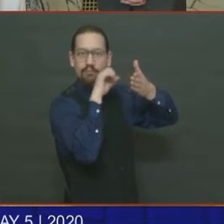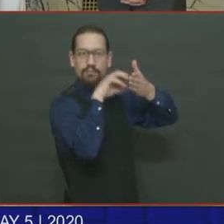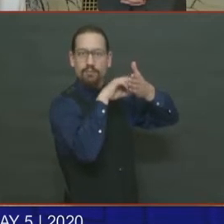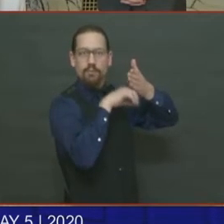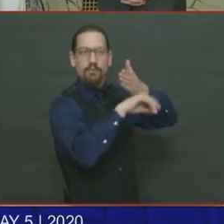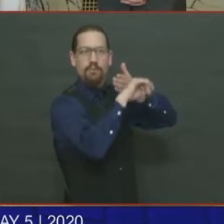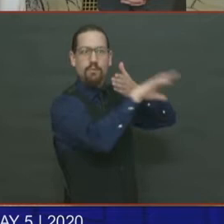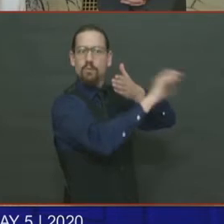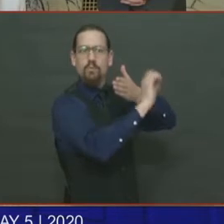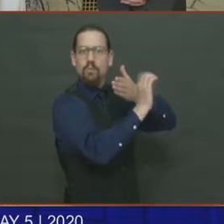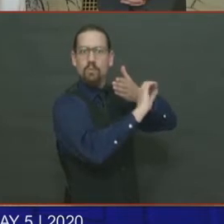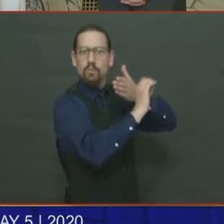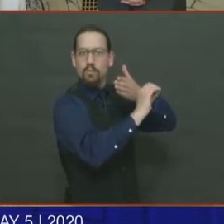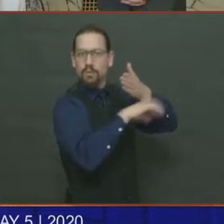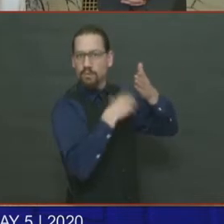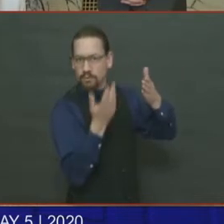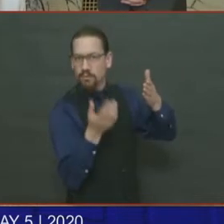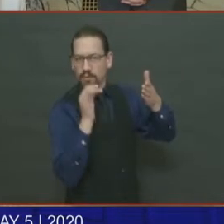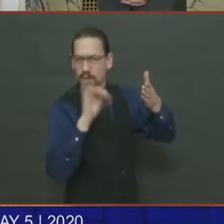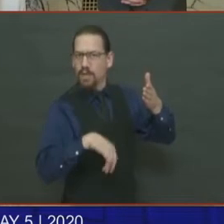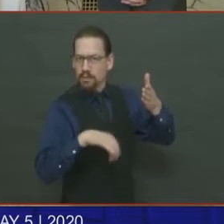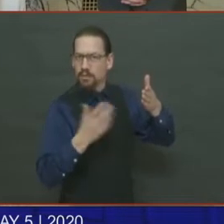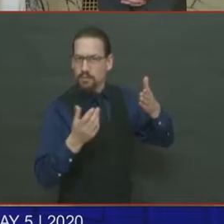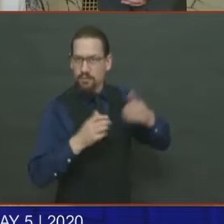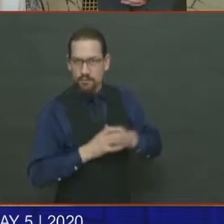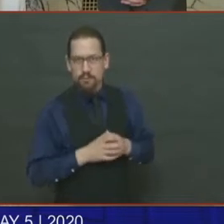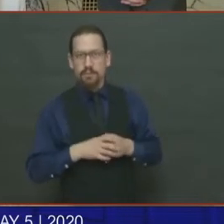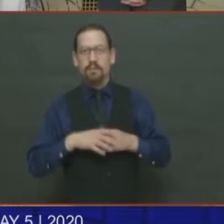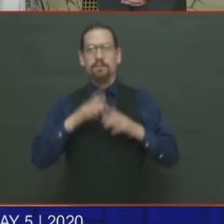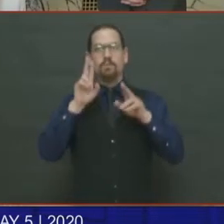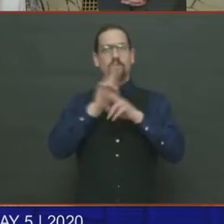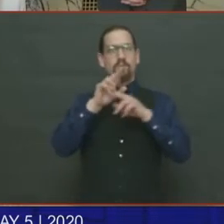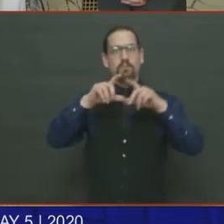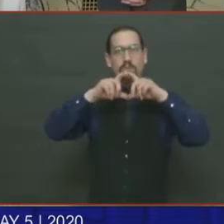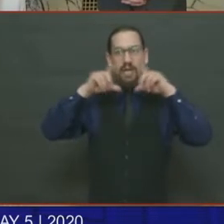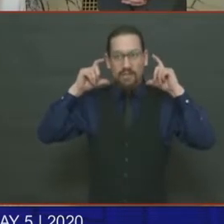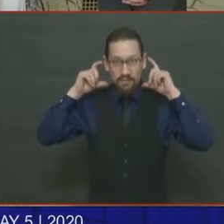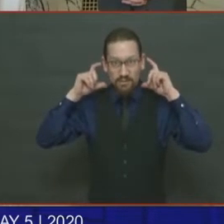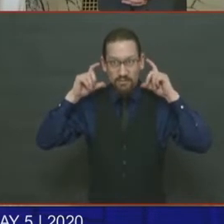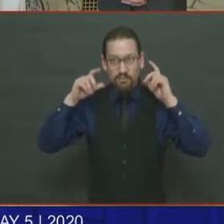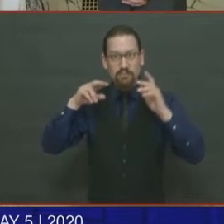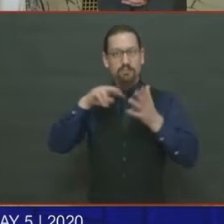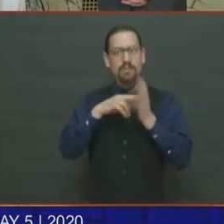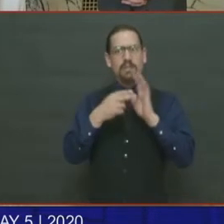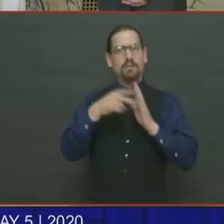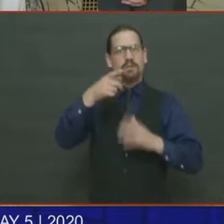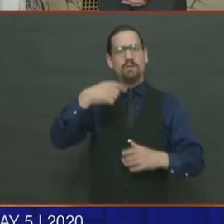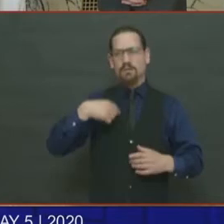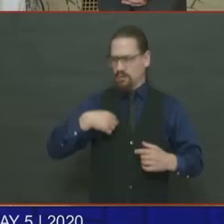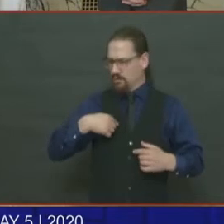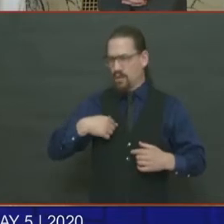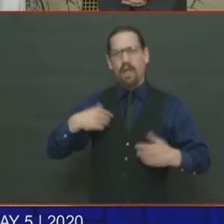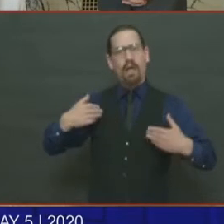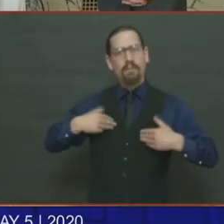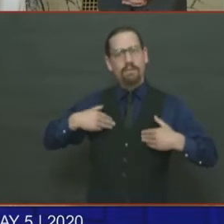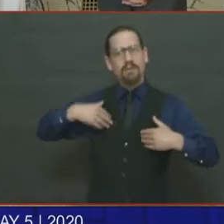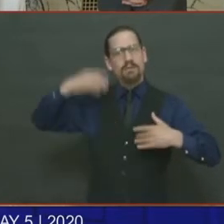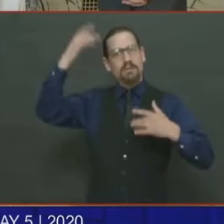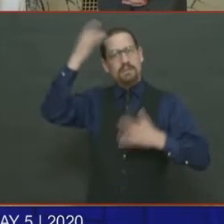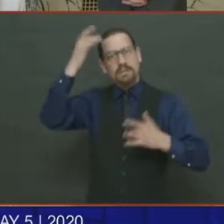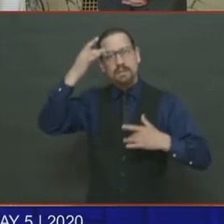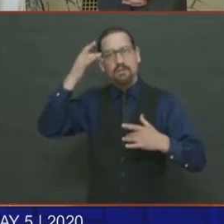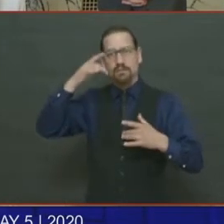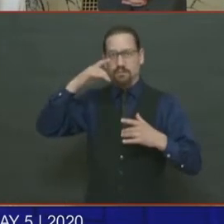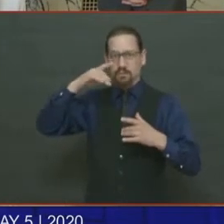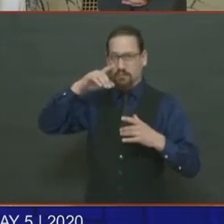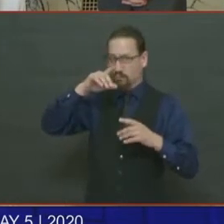do not mean that if you have symptoms, you can go out into the public. That is not changing.